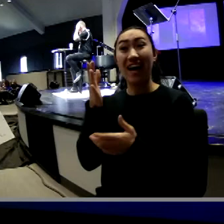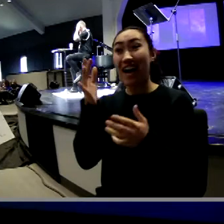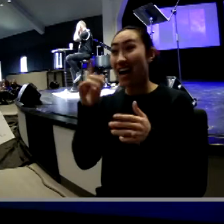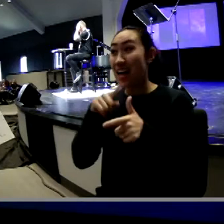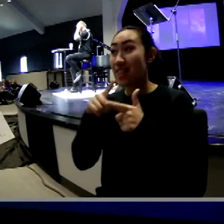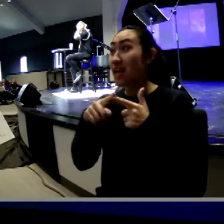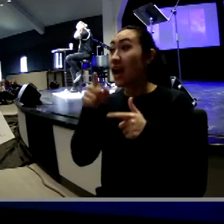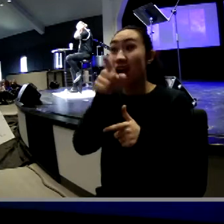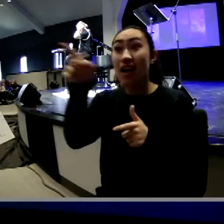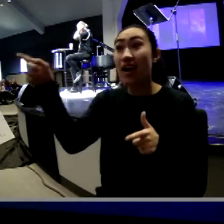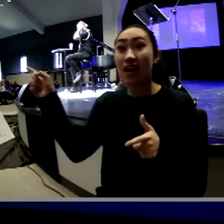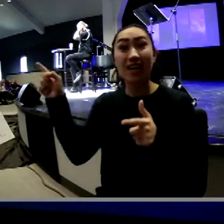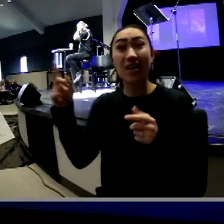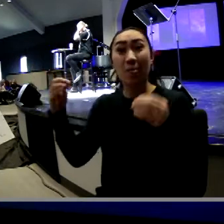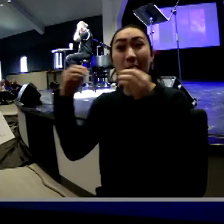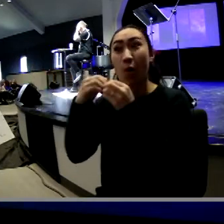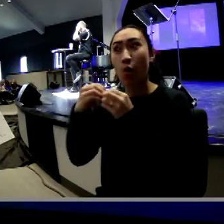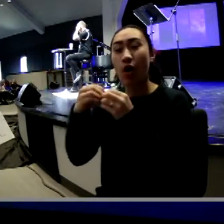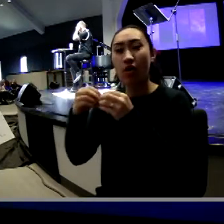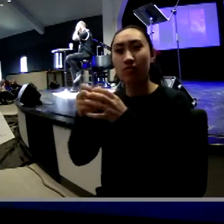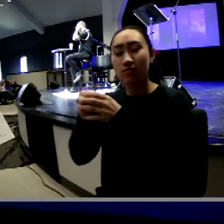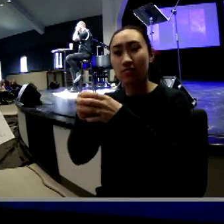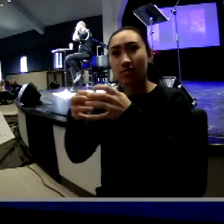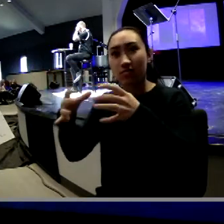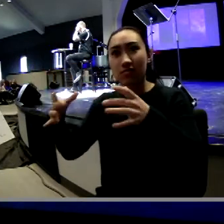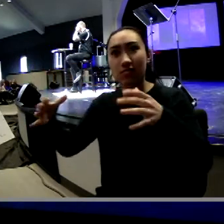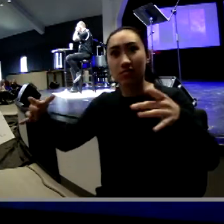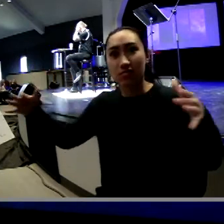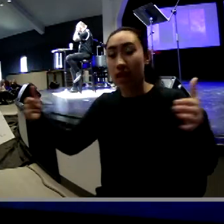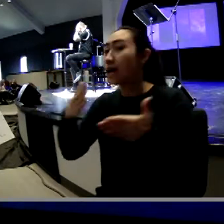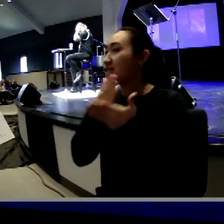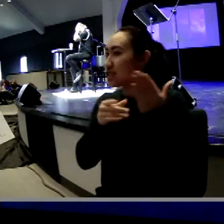and there's all of that going on. We talked about that.